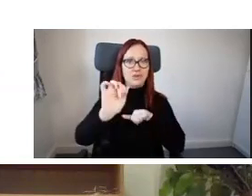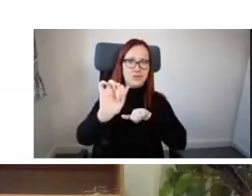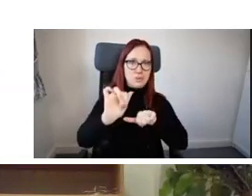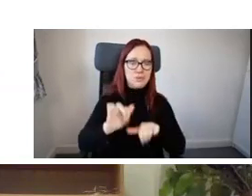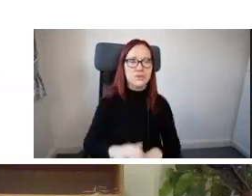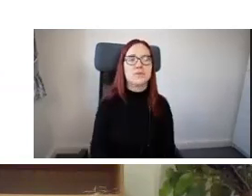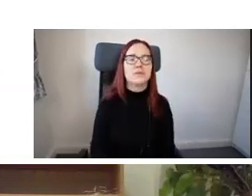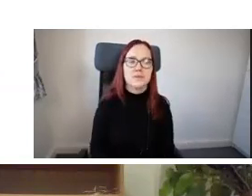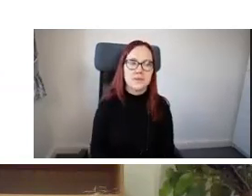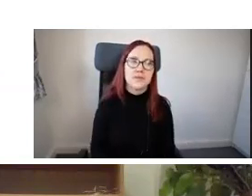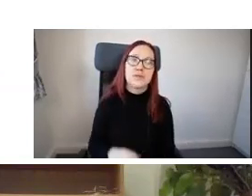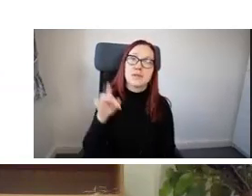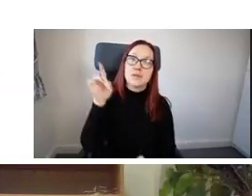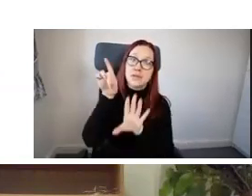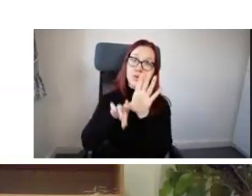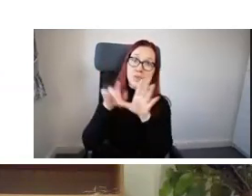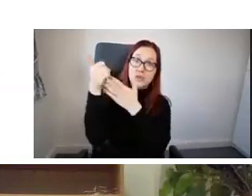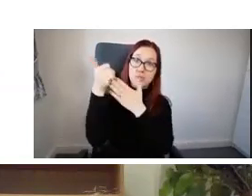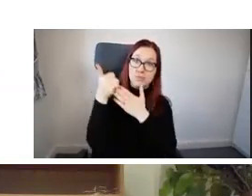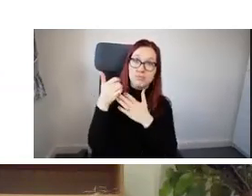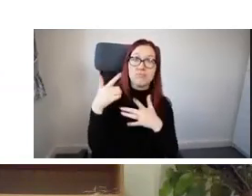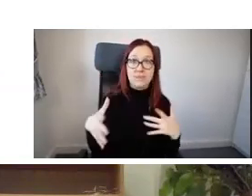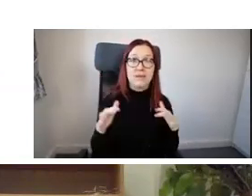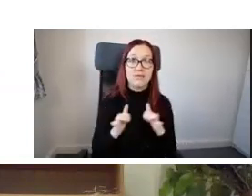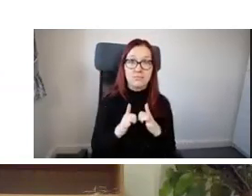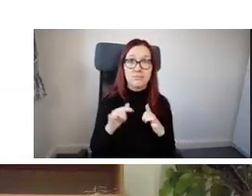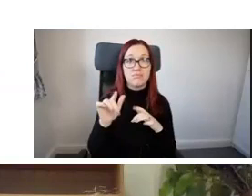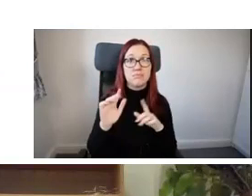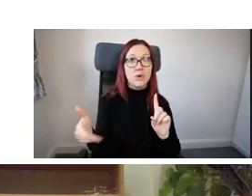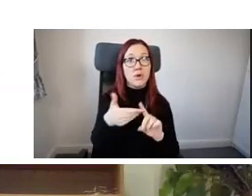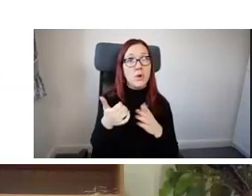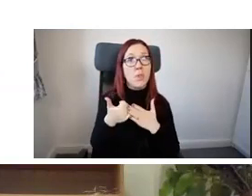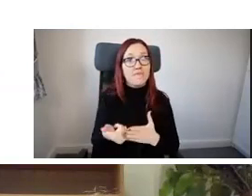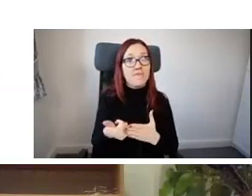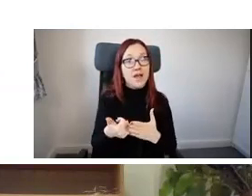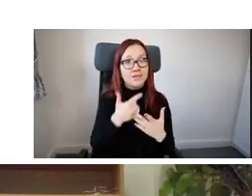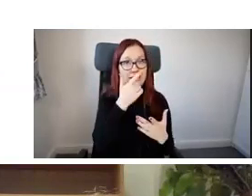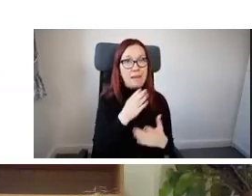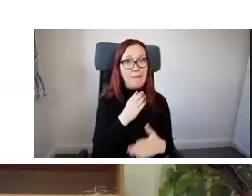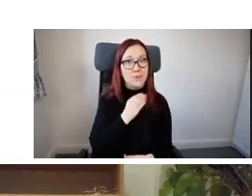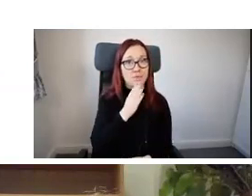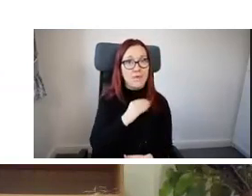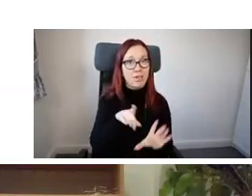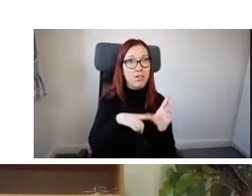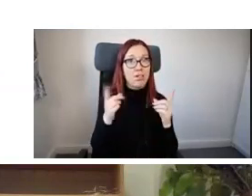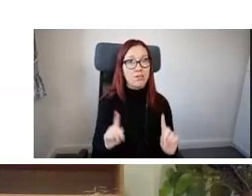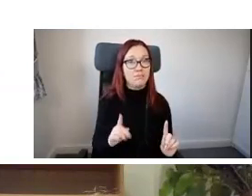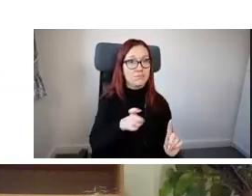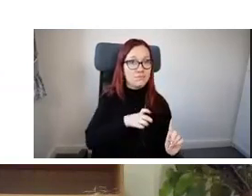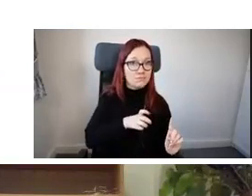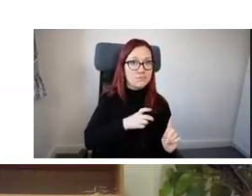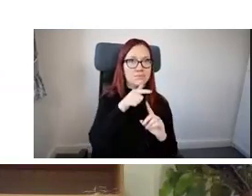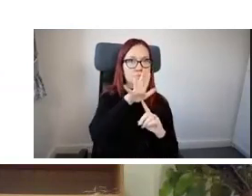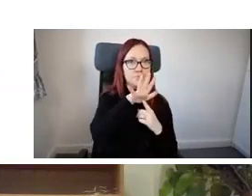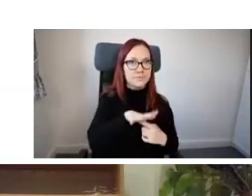goal setting can be and has been beneficial to those young people who experience anxiety or depression in a range of